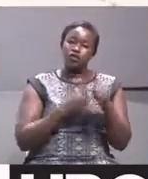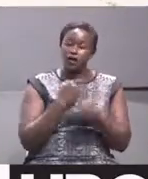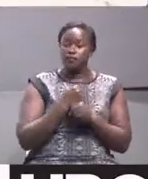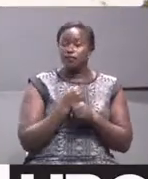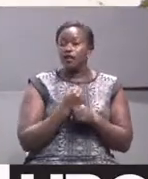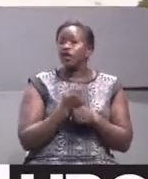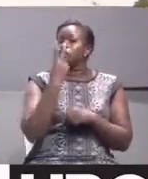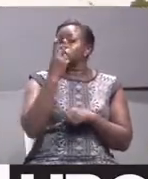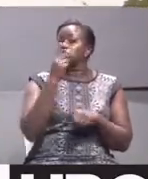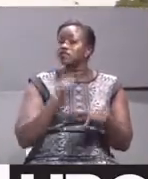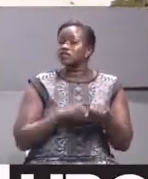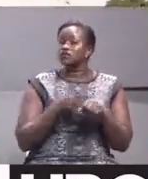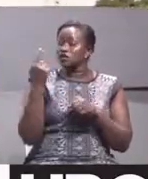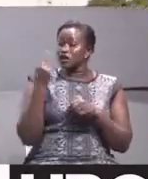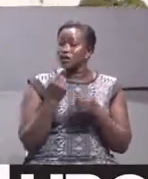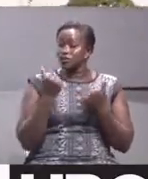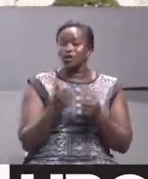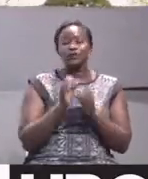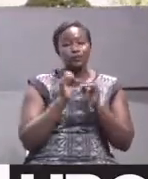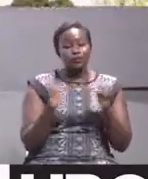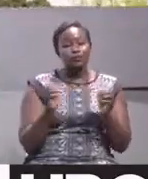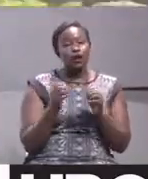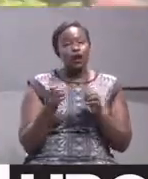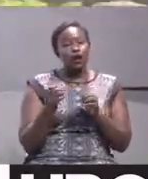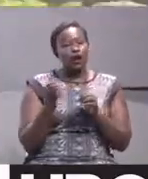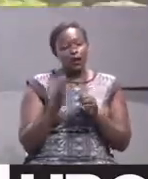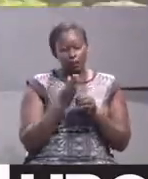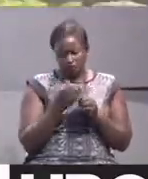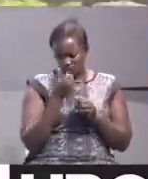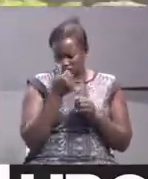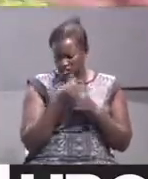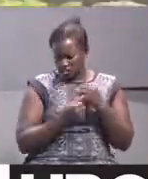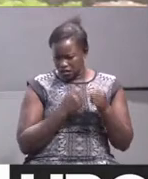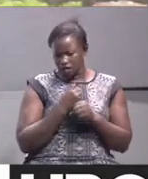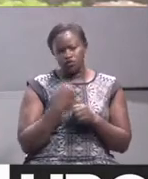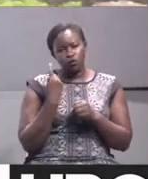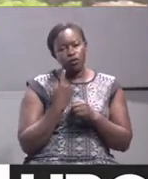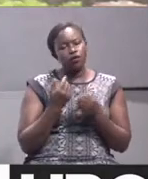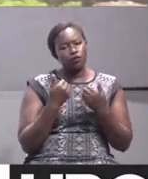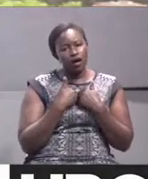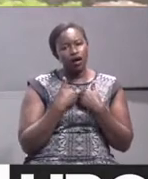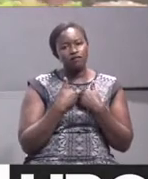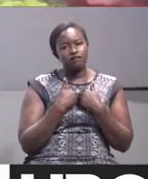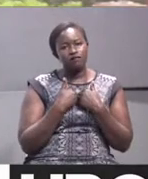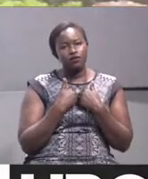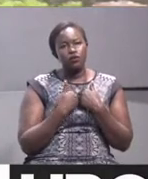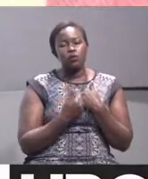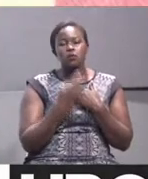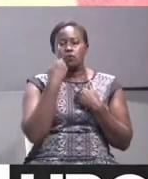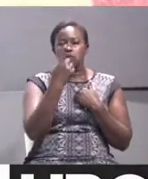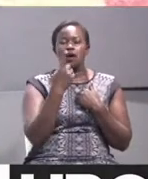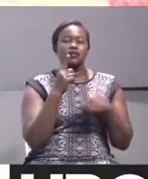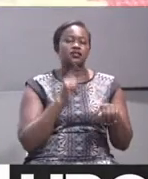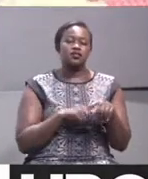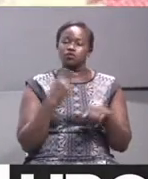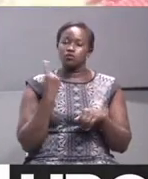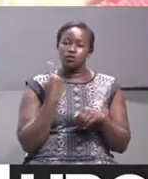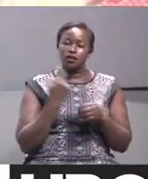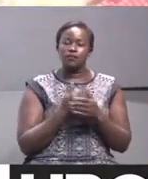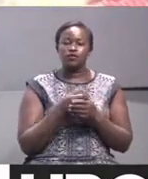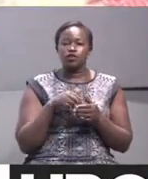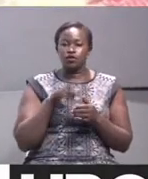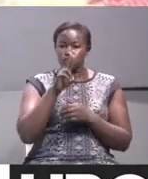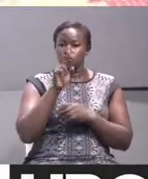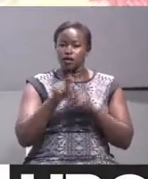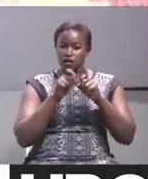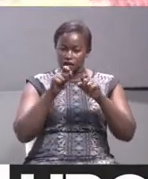now for about 6 years now. We are only having a good harvest in one season. The U-Gift funded program